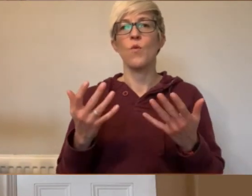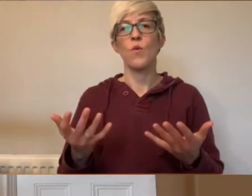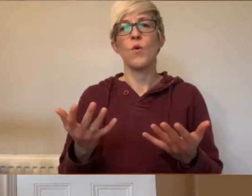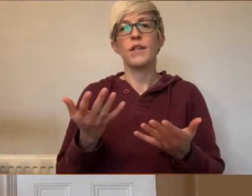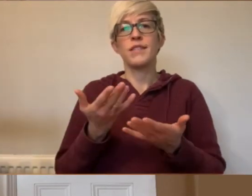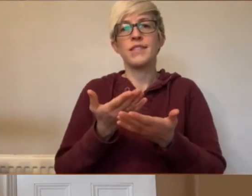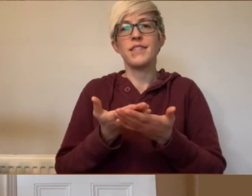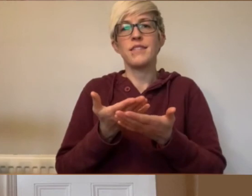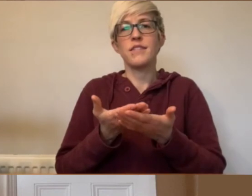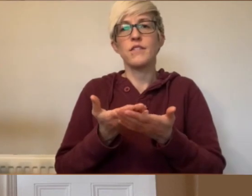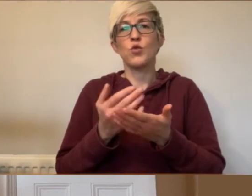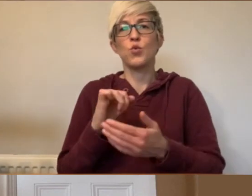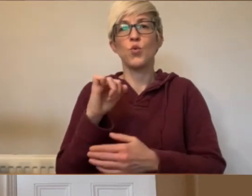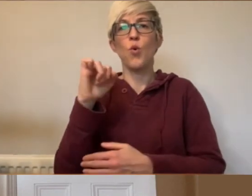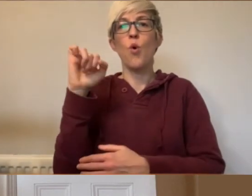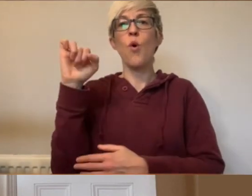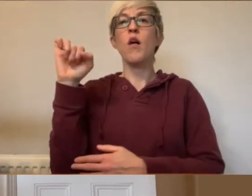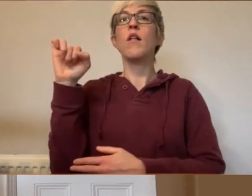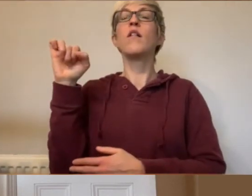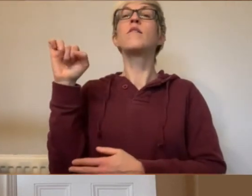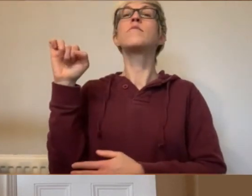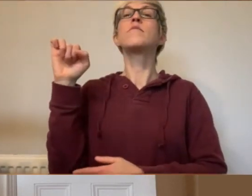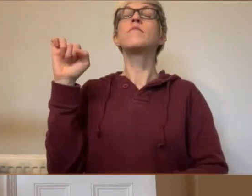sitting up really tall,